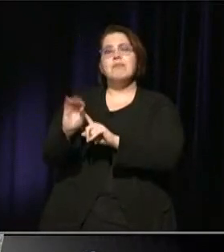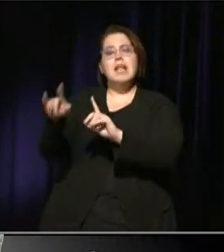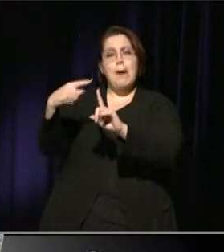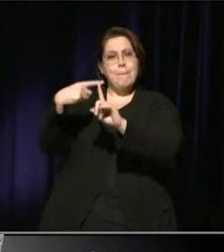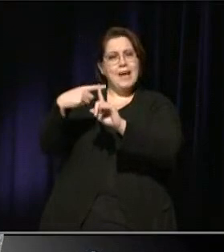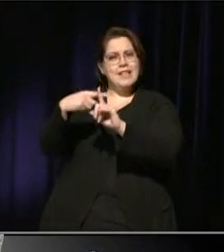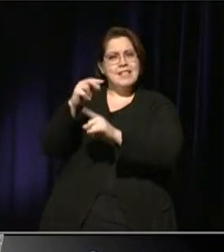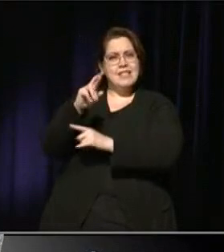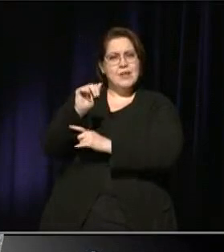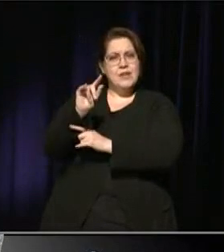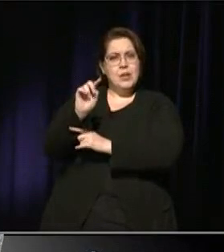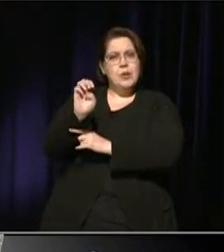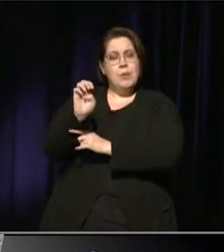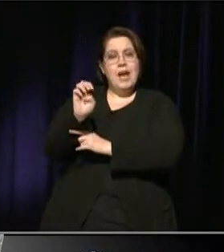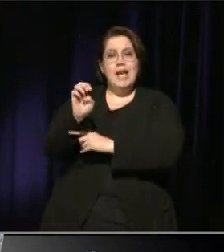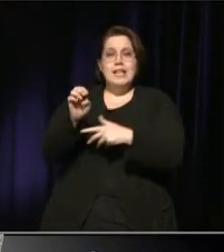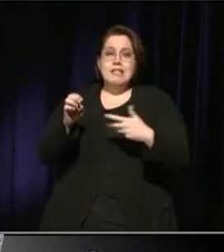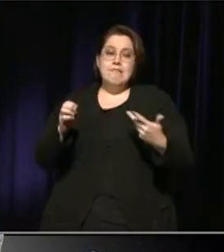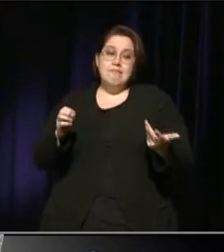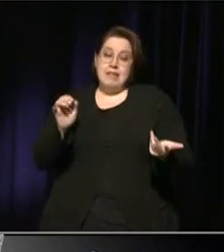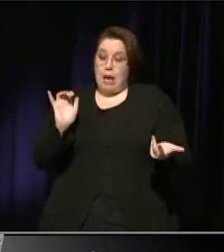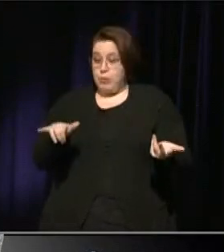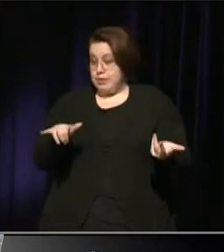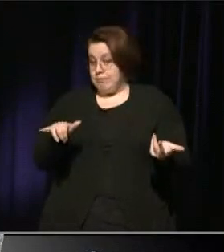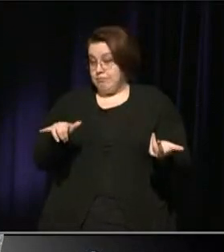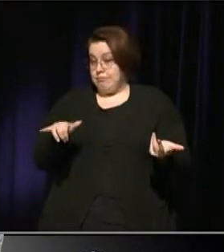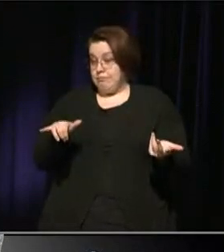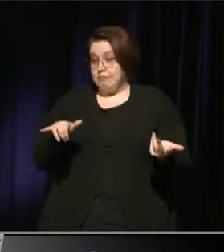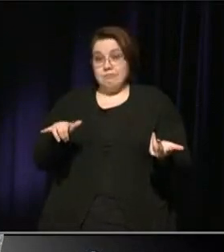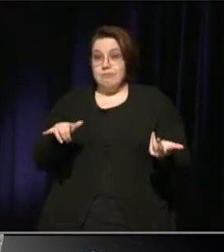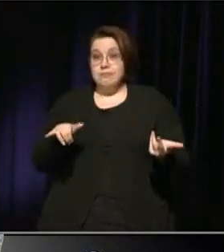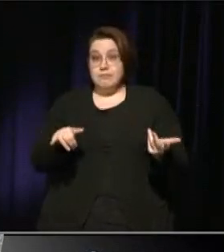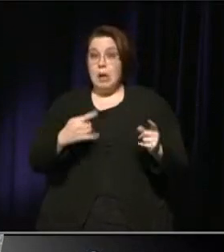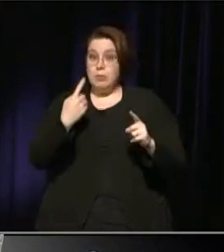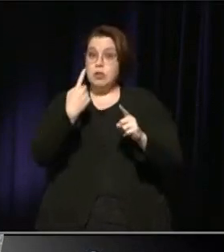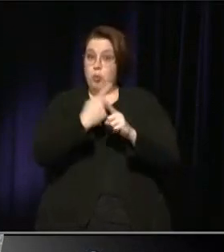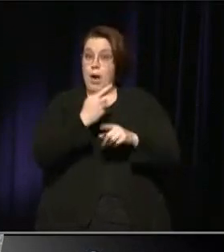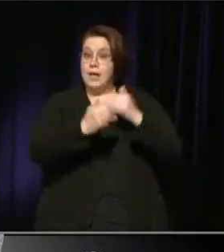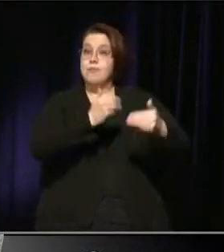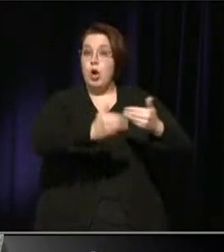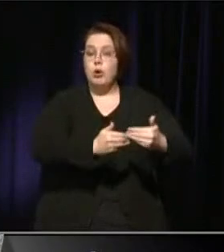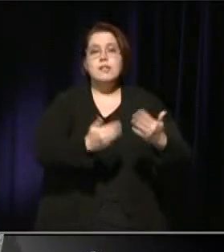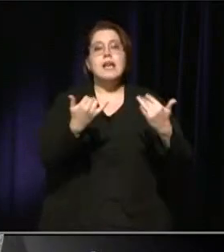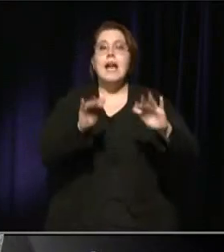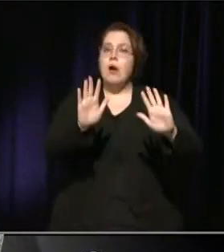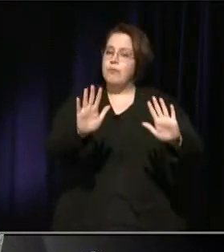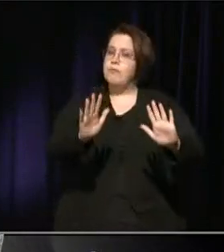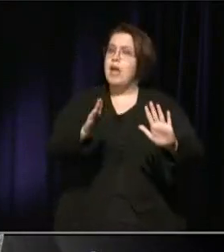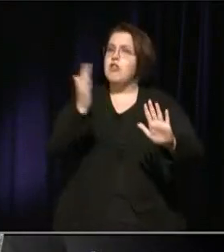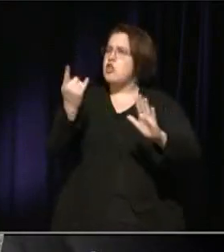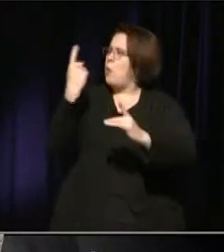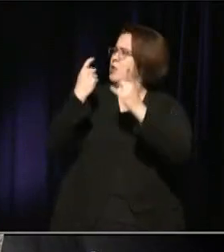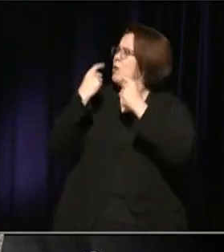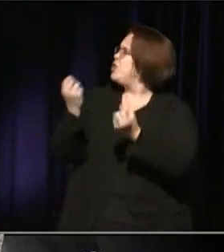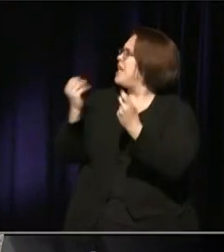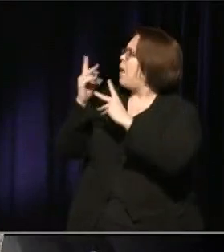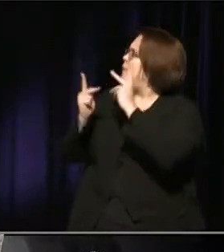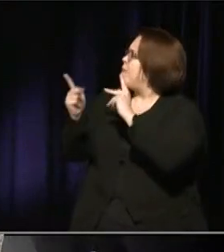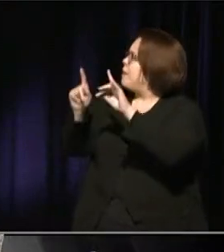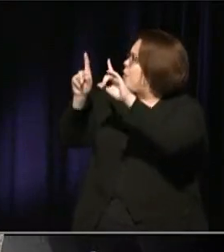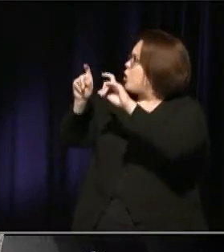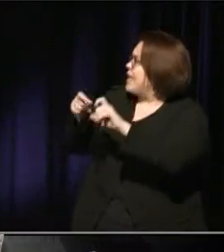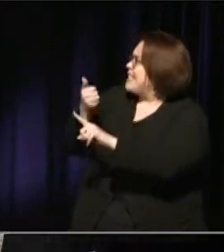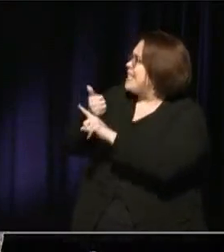positivity rate was certainly a step in the right direction. Now, it's always a question: how many people are you testing